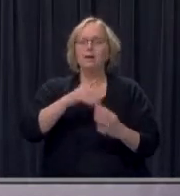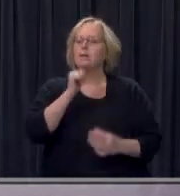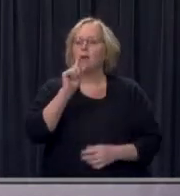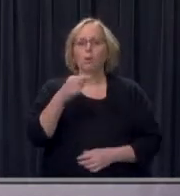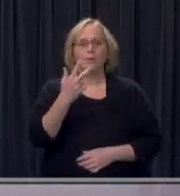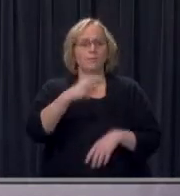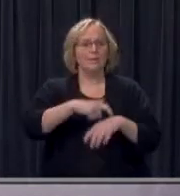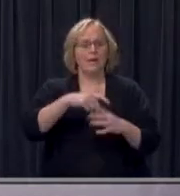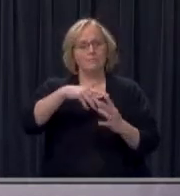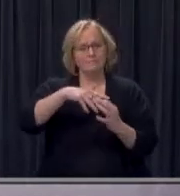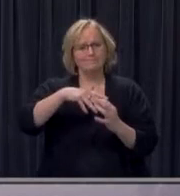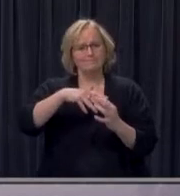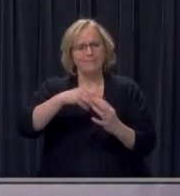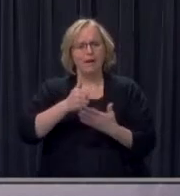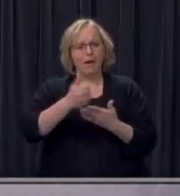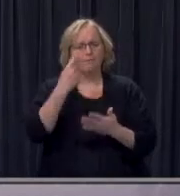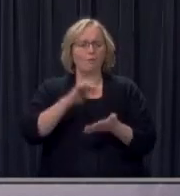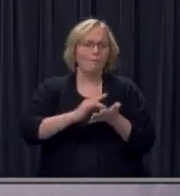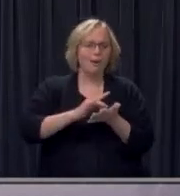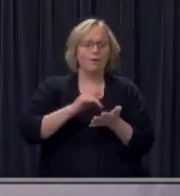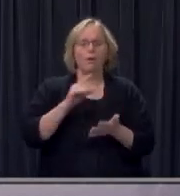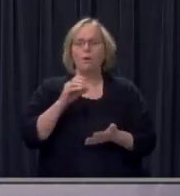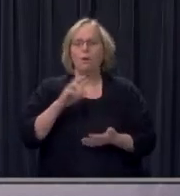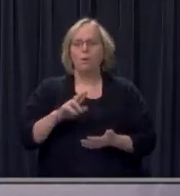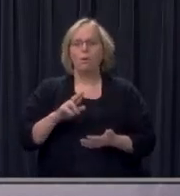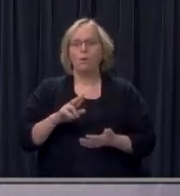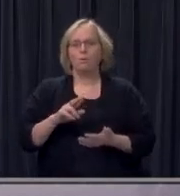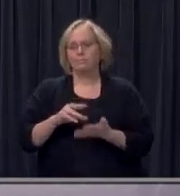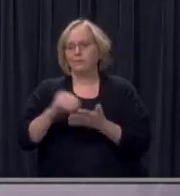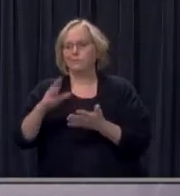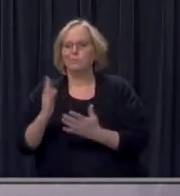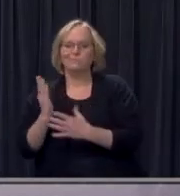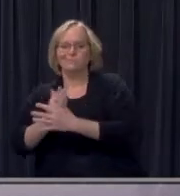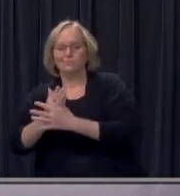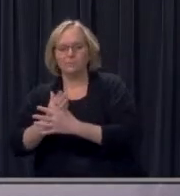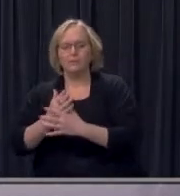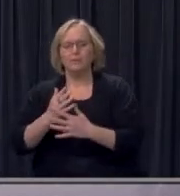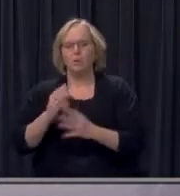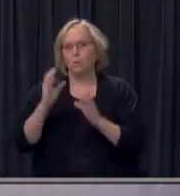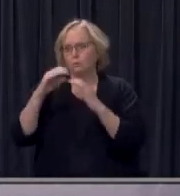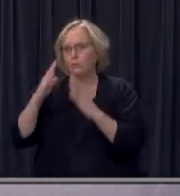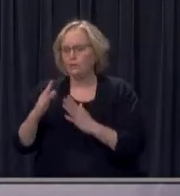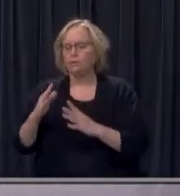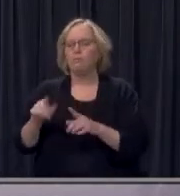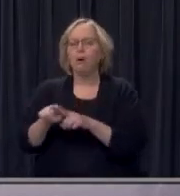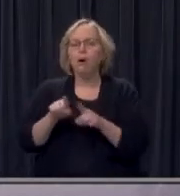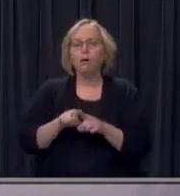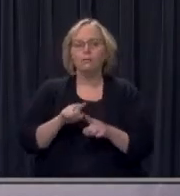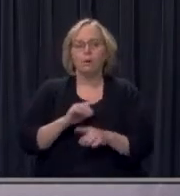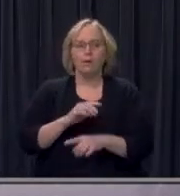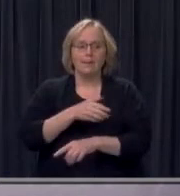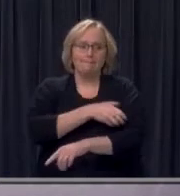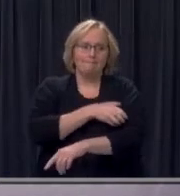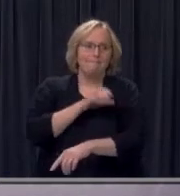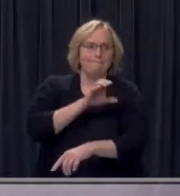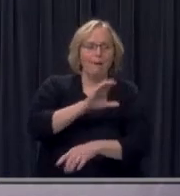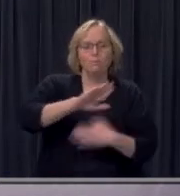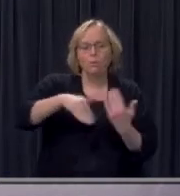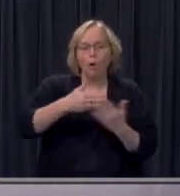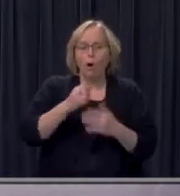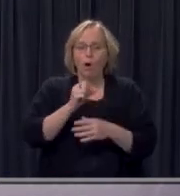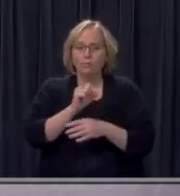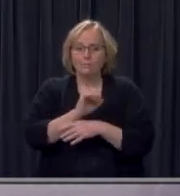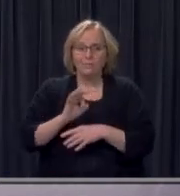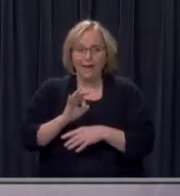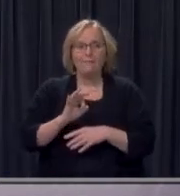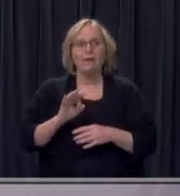need assistance due to a medical issue or a student issue or a stranger, but it also empowers every staff member to put the building on a